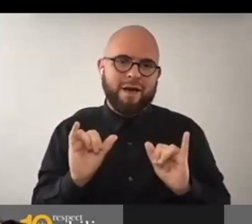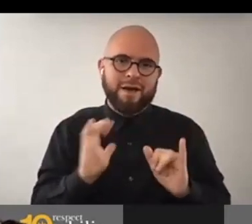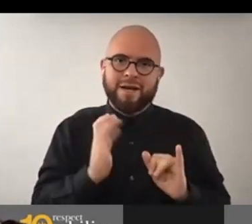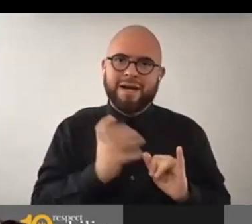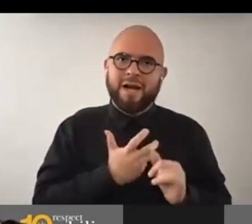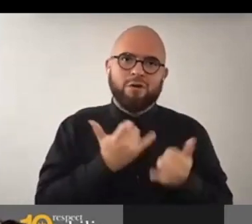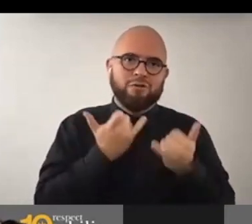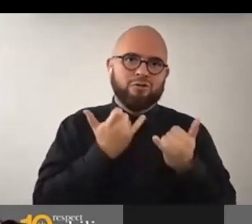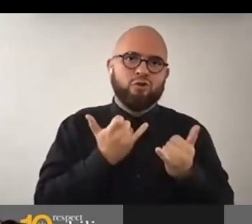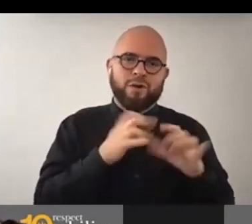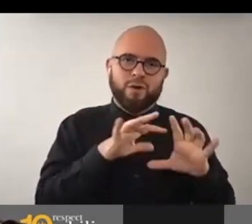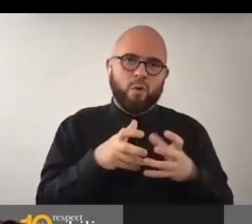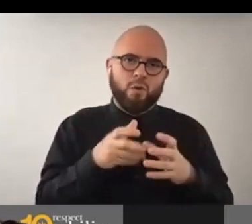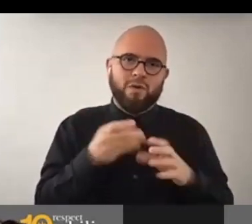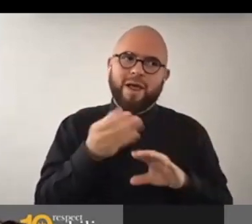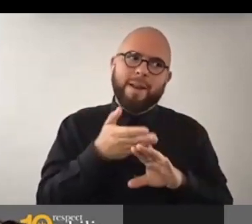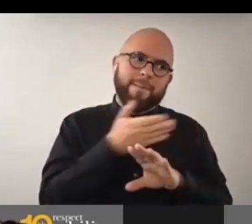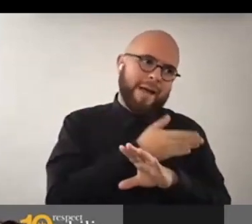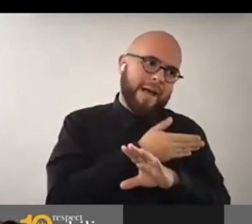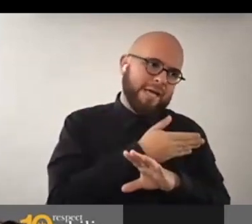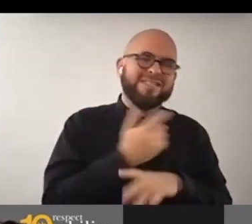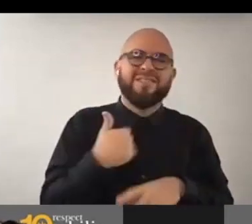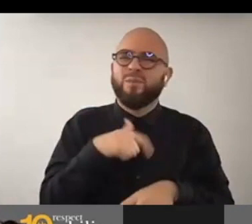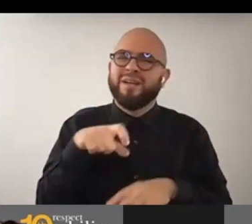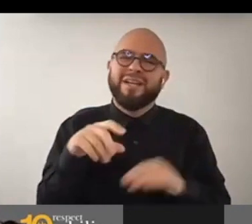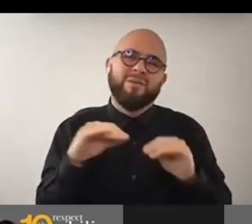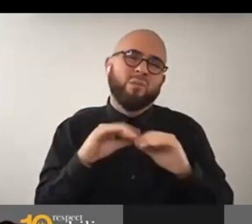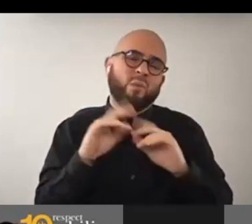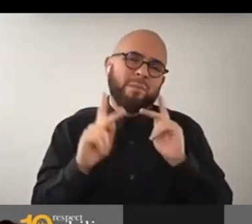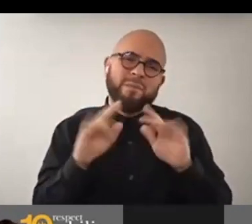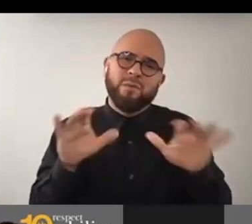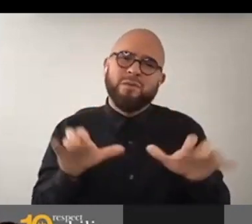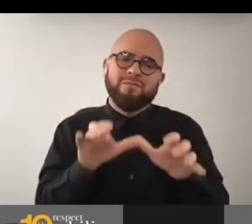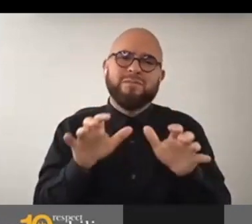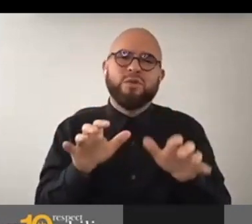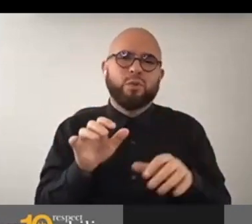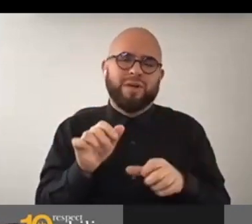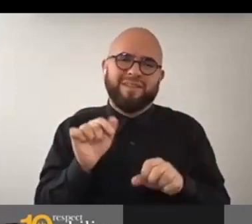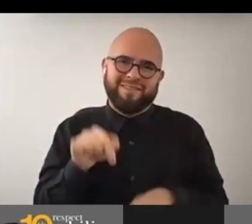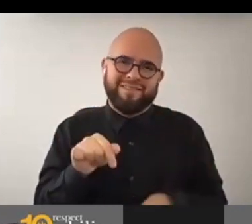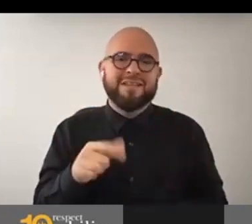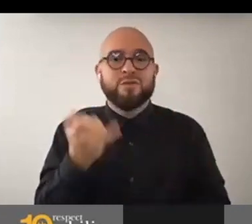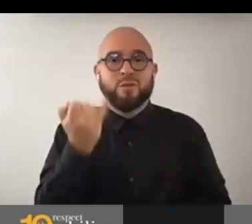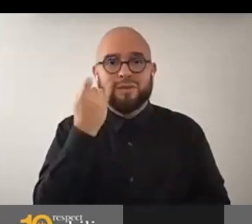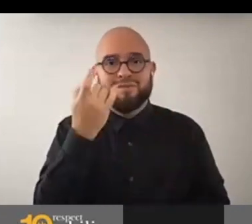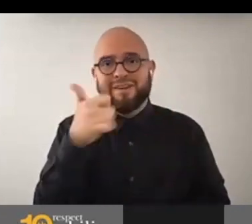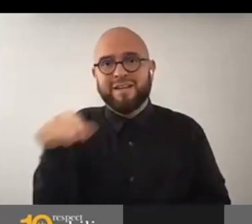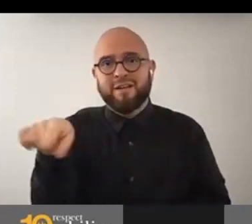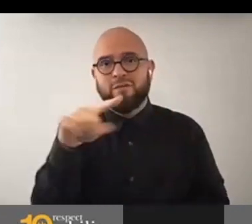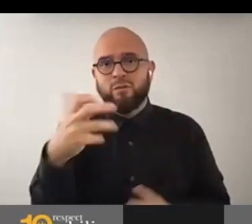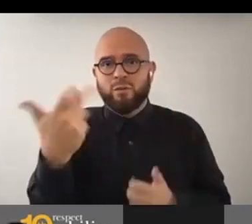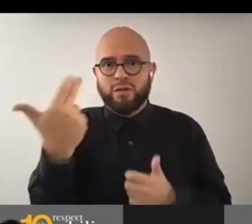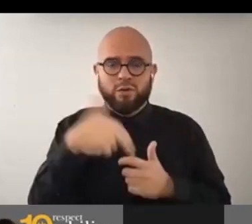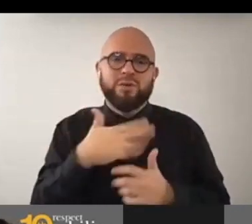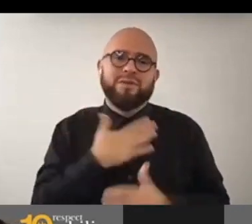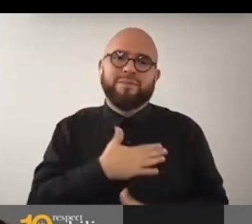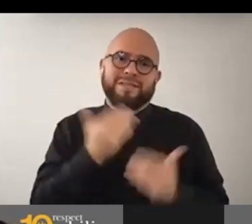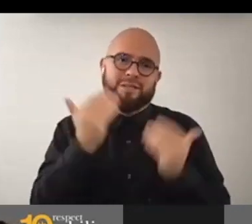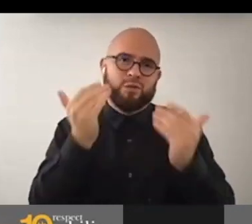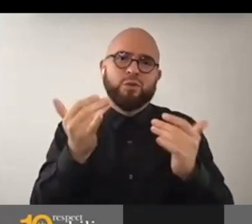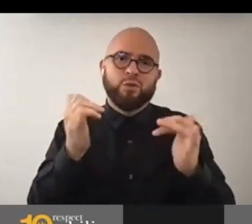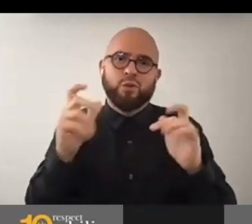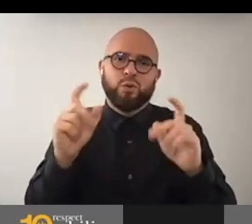and our past cohort. We need more people doing this. So anyone who wants to join, do it, because it's worth it.